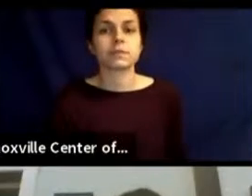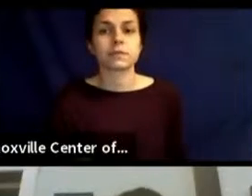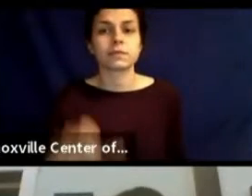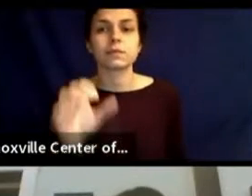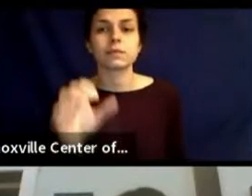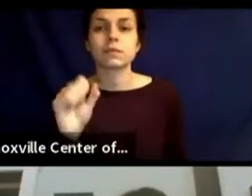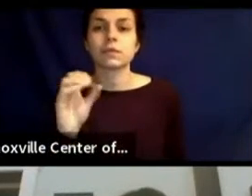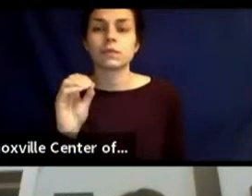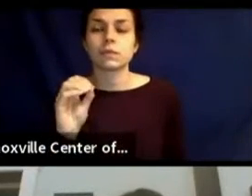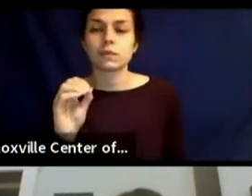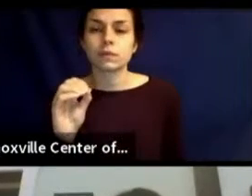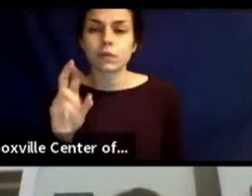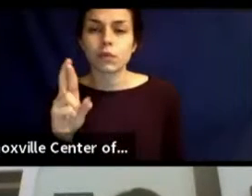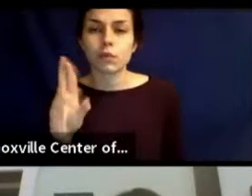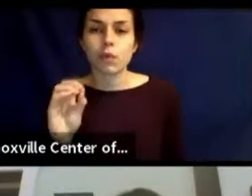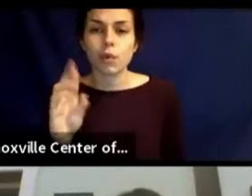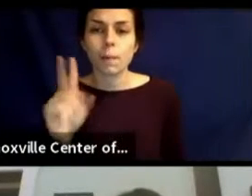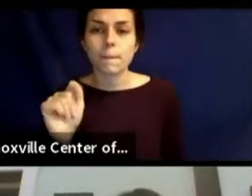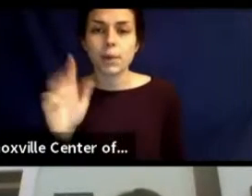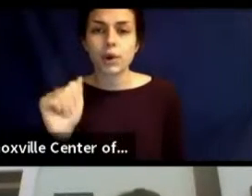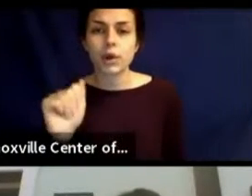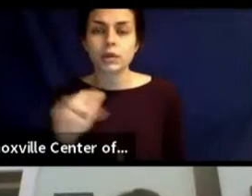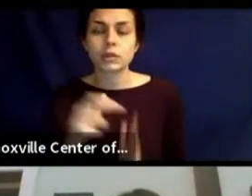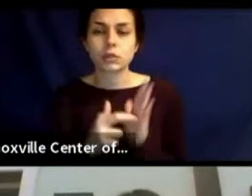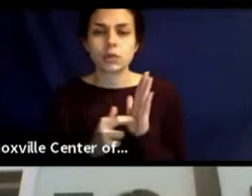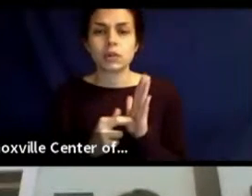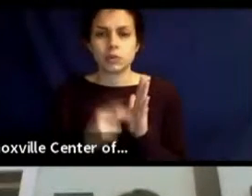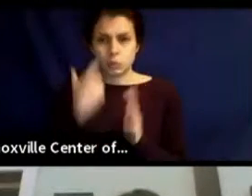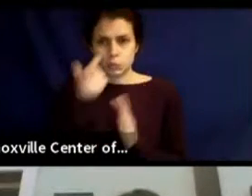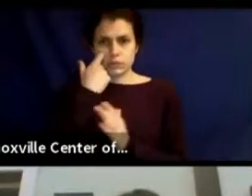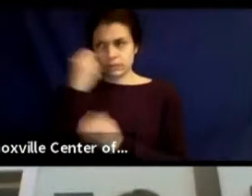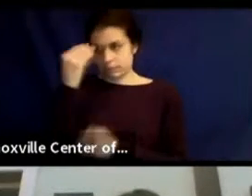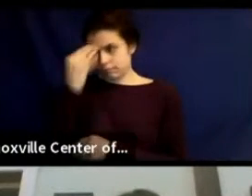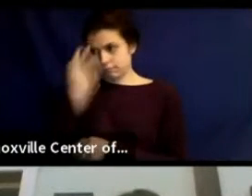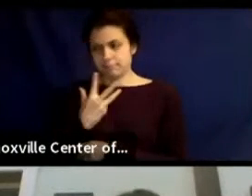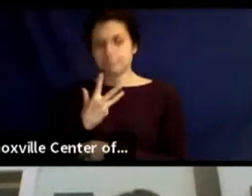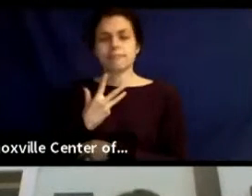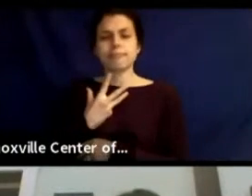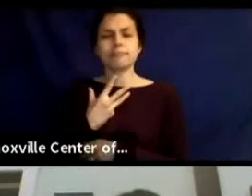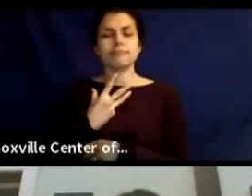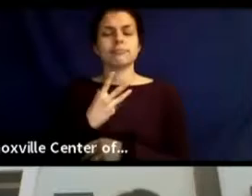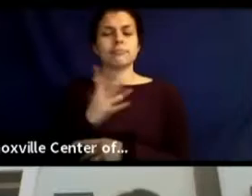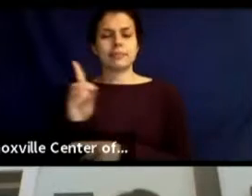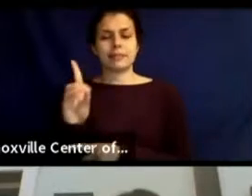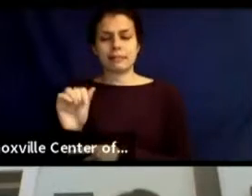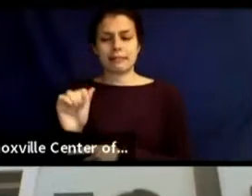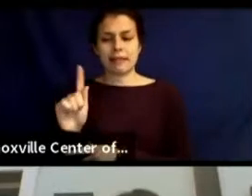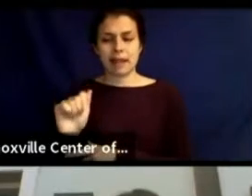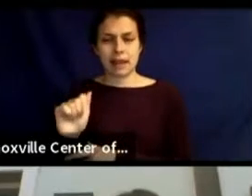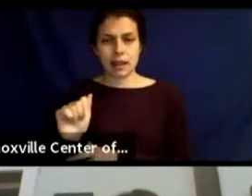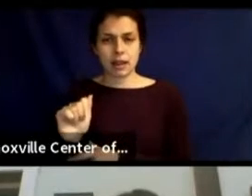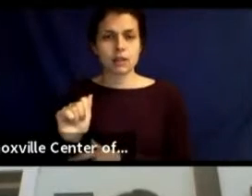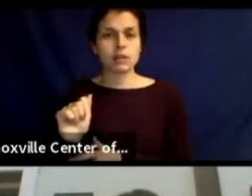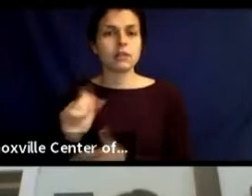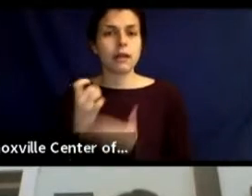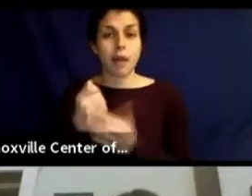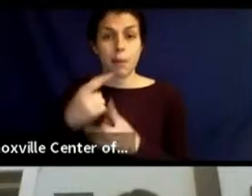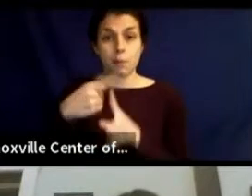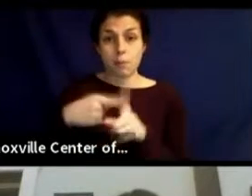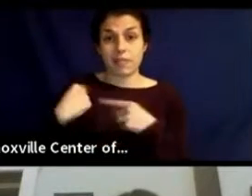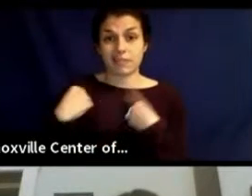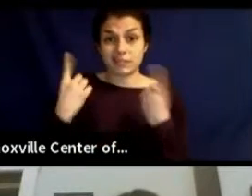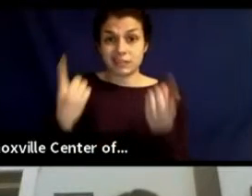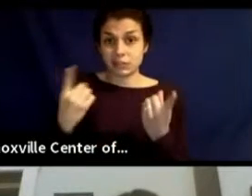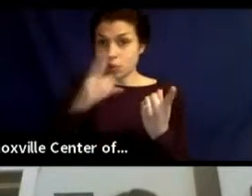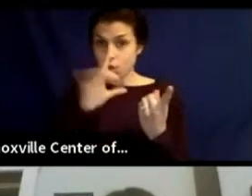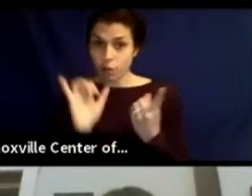Our Roberta Sturm, our lead epi, just pulled some quick data for us to just give perspective to what the past month has looked like starting